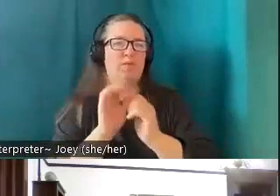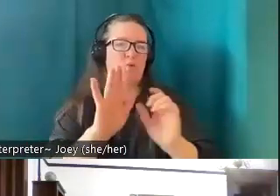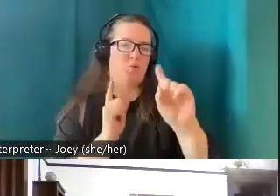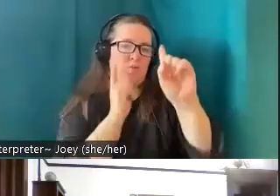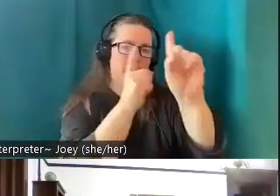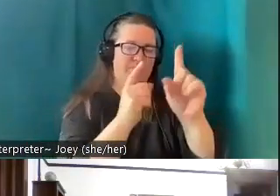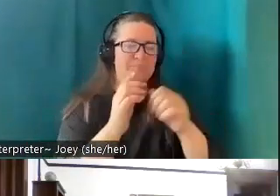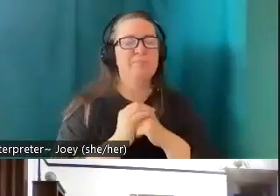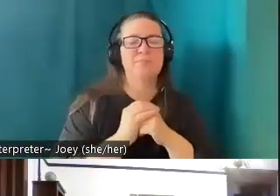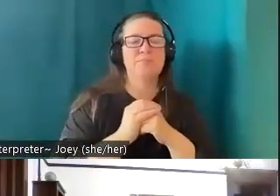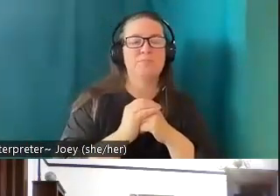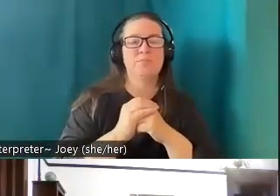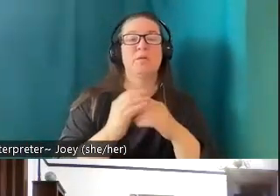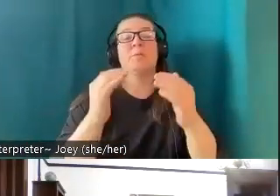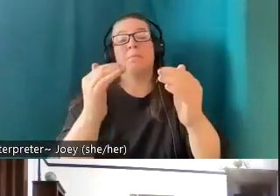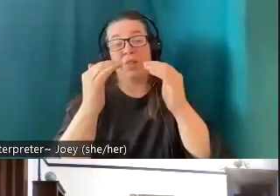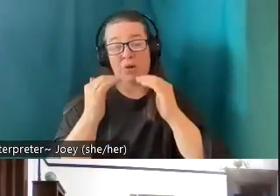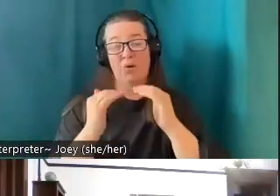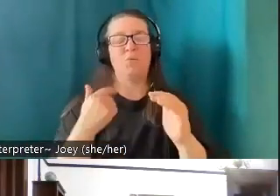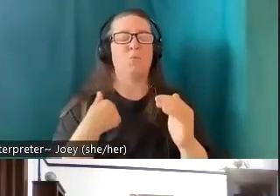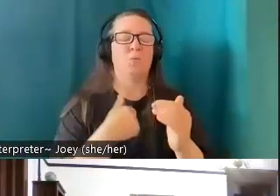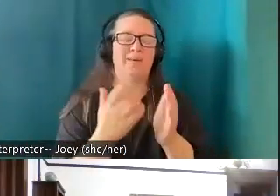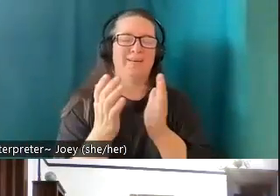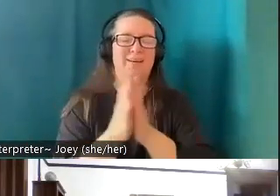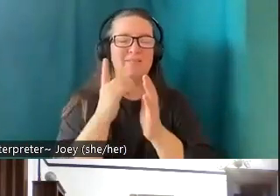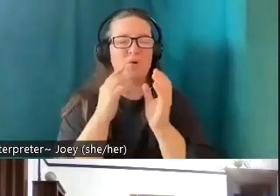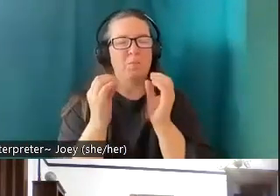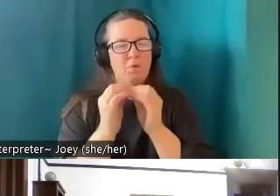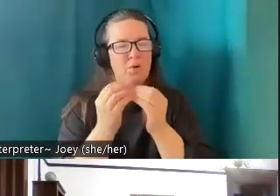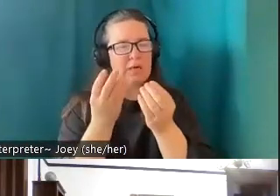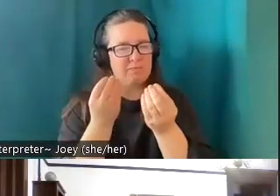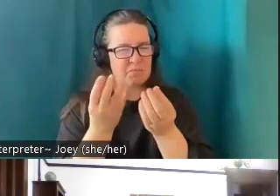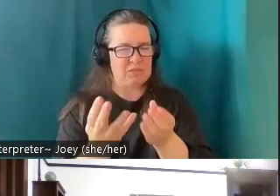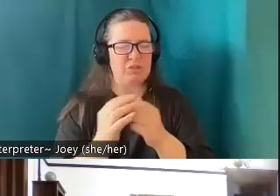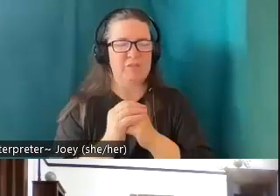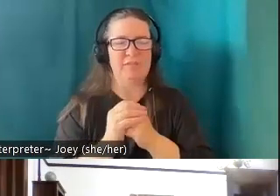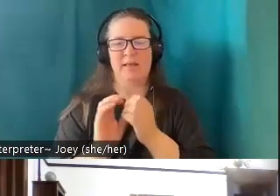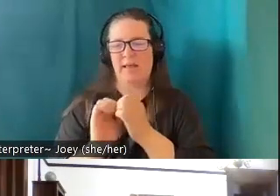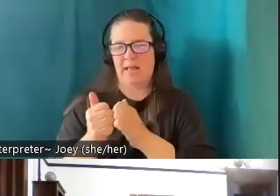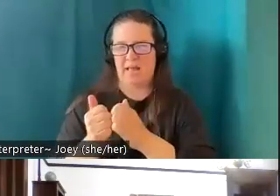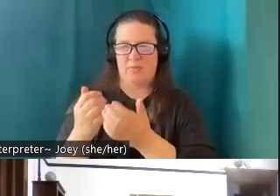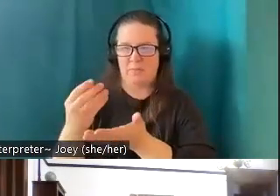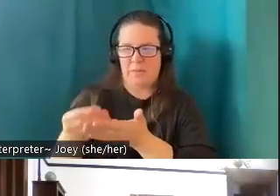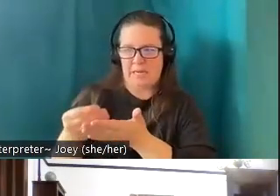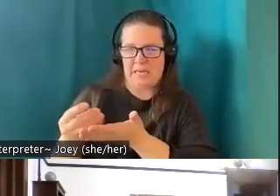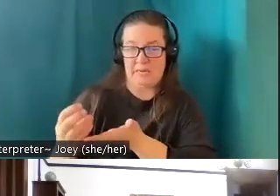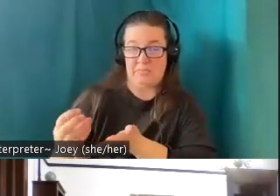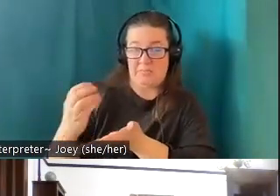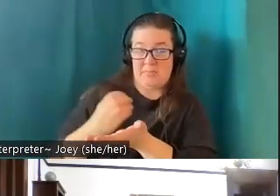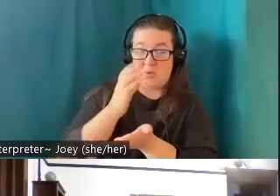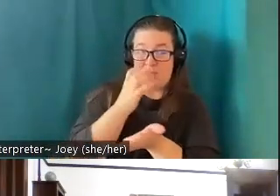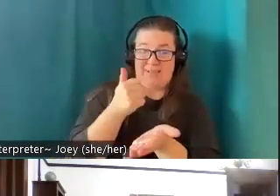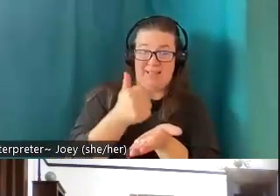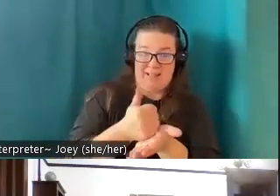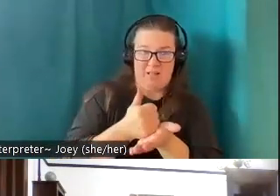Below that, we ask for a little bit more information about what the funding would help cover. This will not impact your award in any way. Again, this is really just data that we're